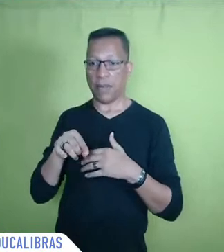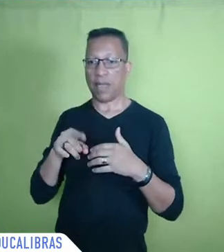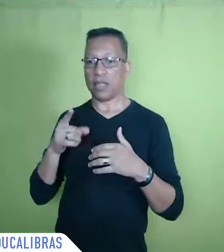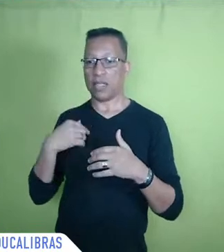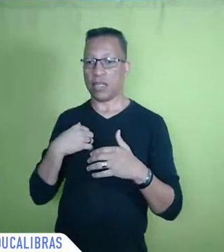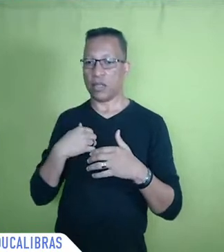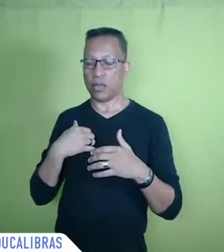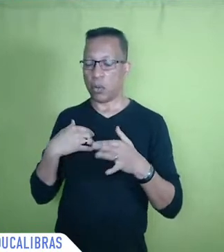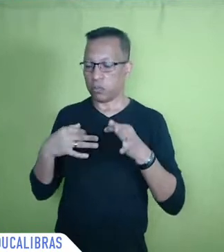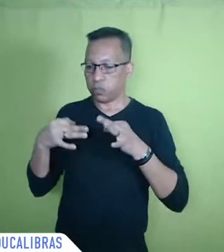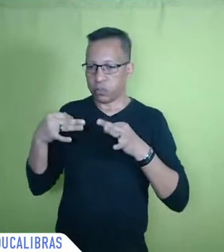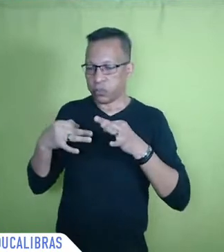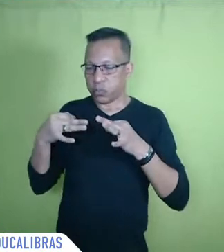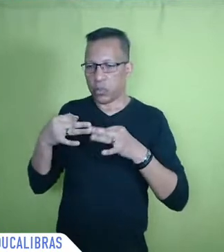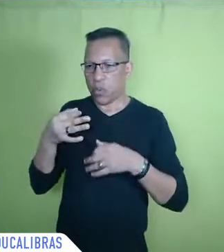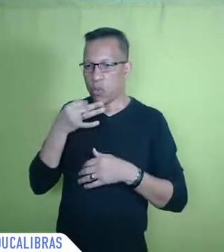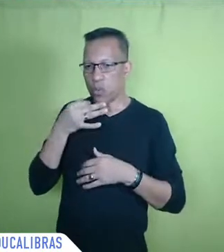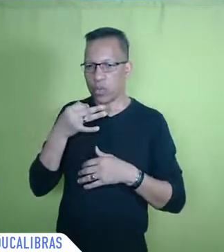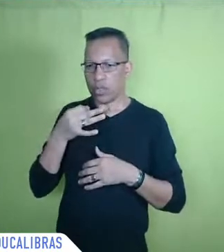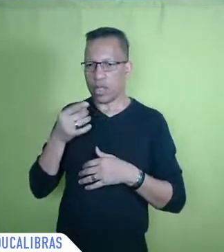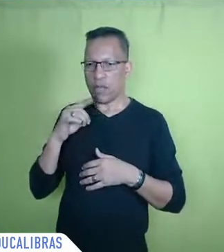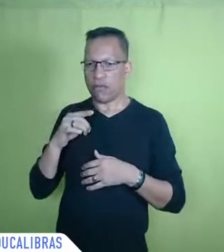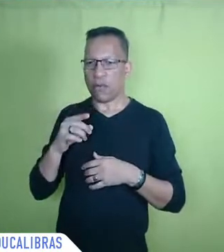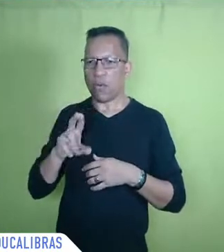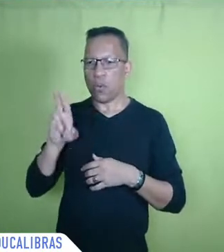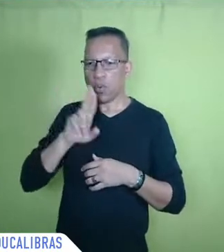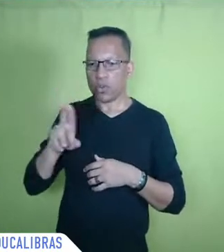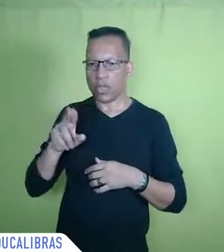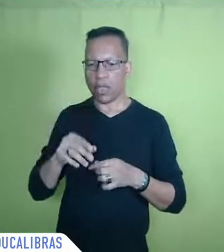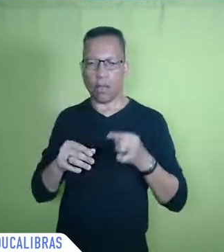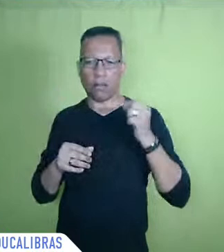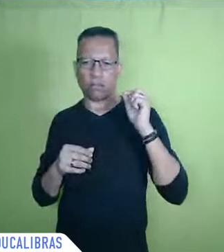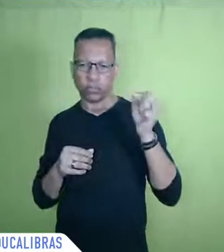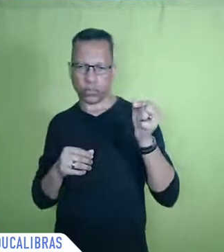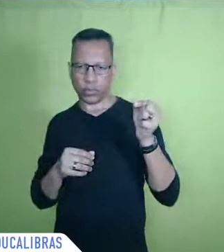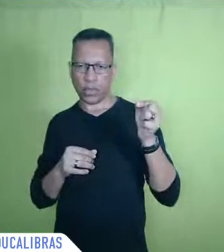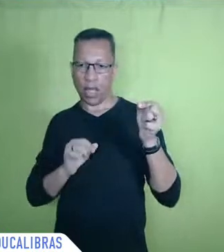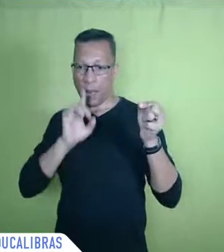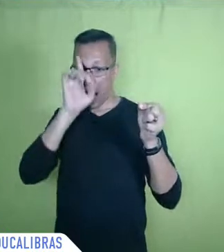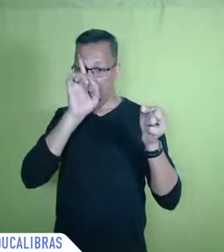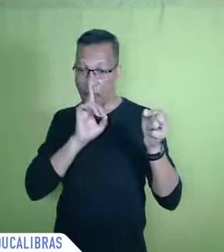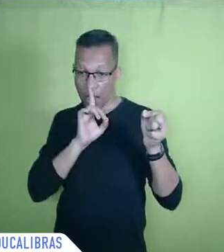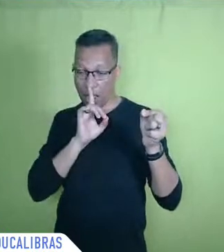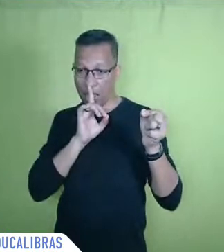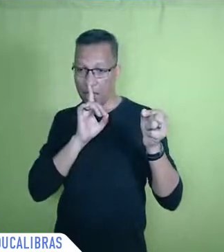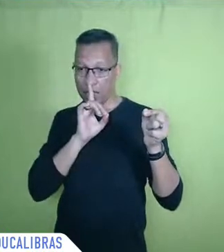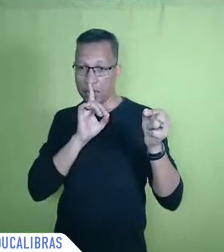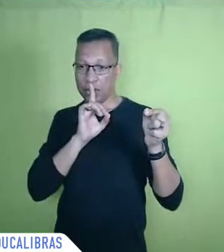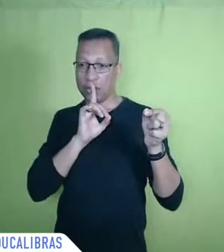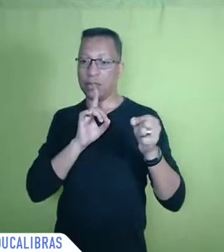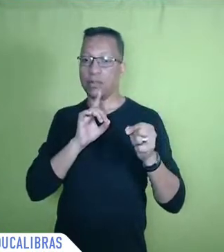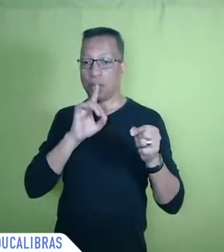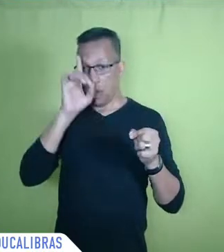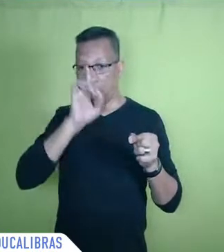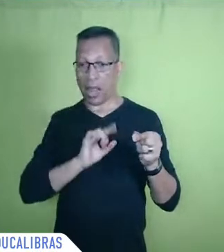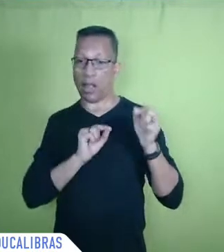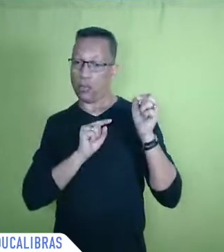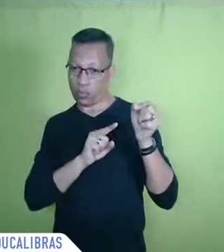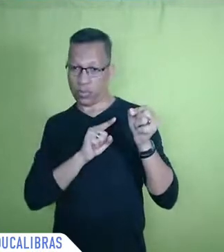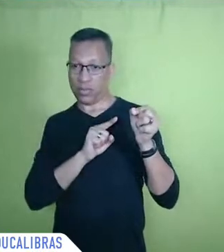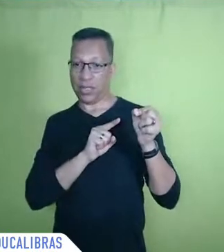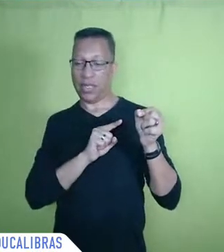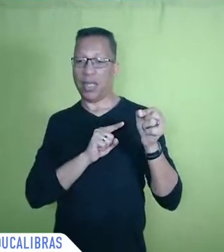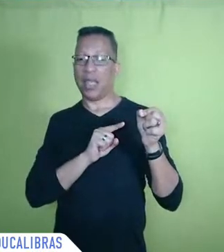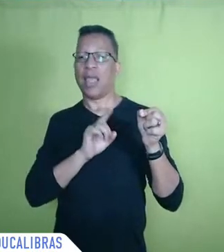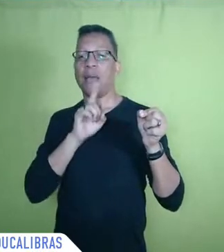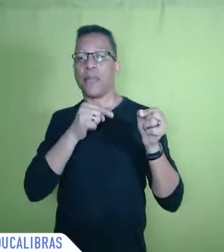But now I would like that, although I am not an umpire, I'm going to use 2 tickets.